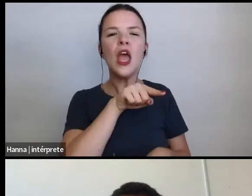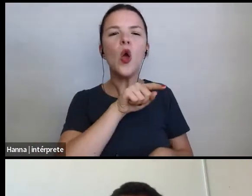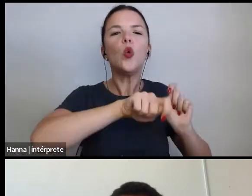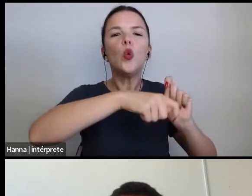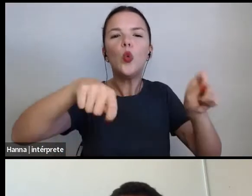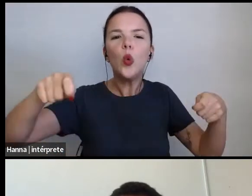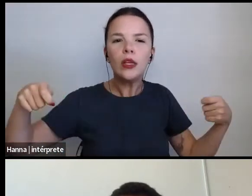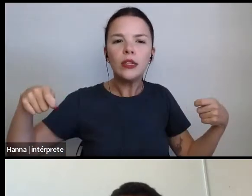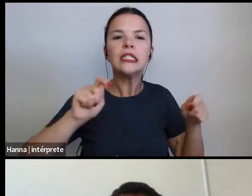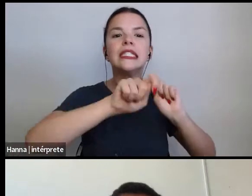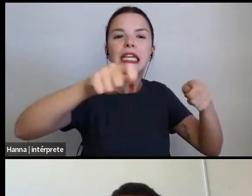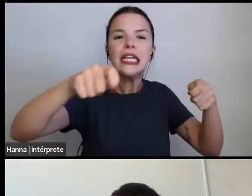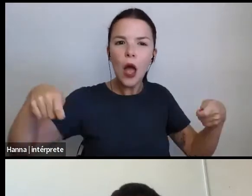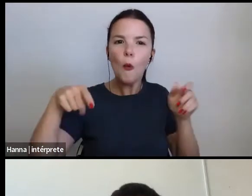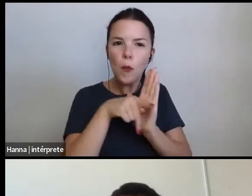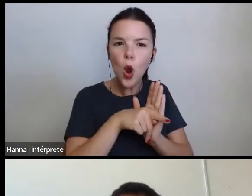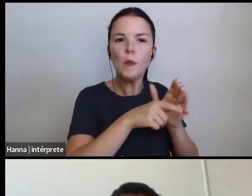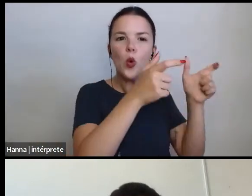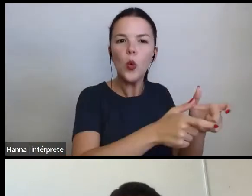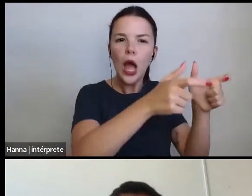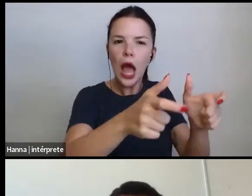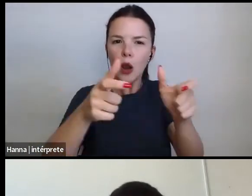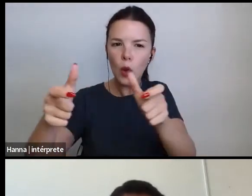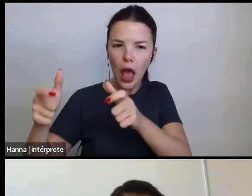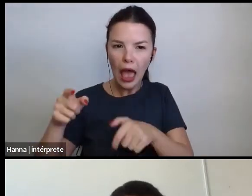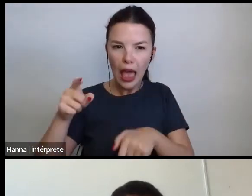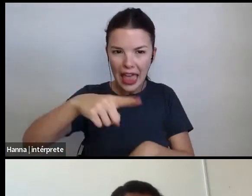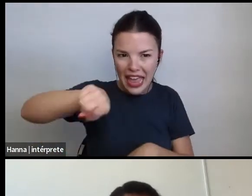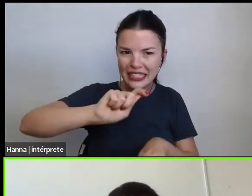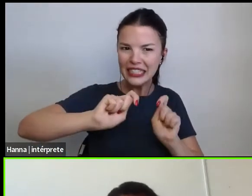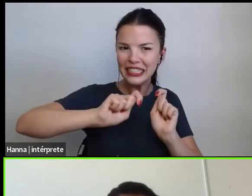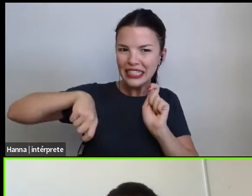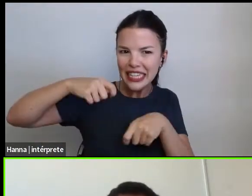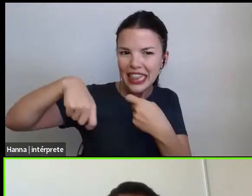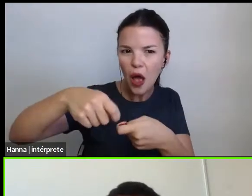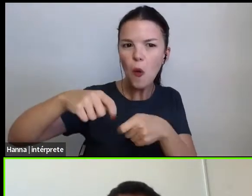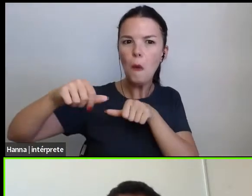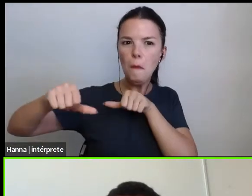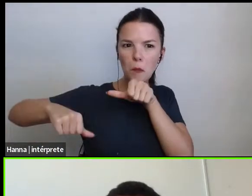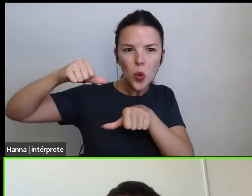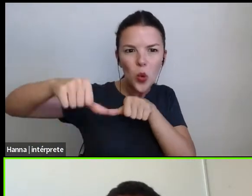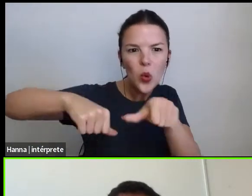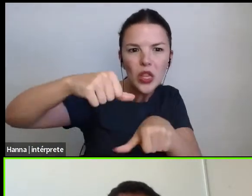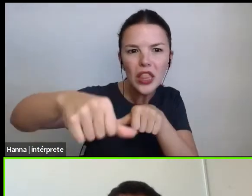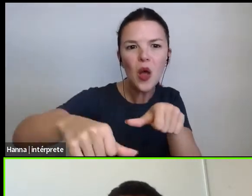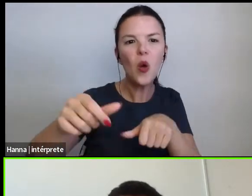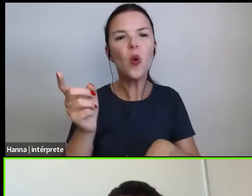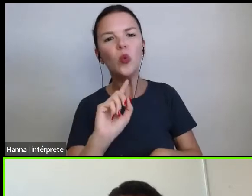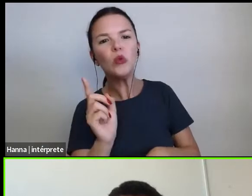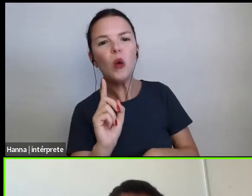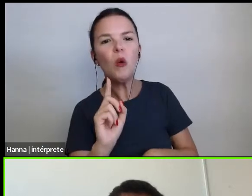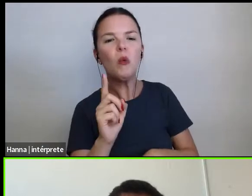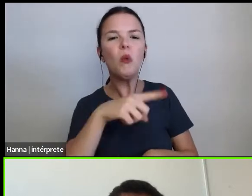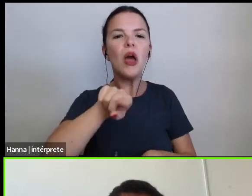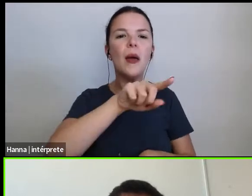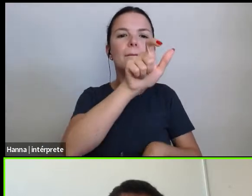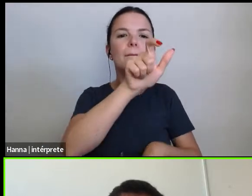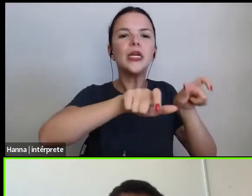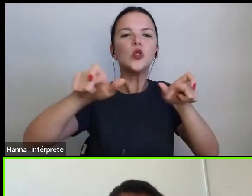are changing amongst sign language users themselves?